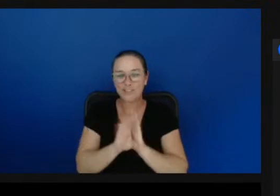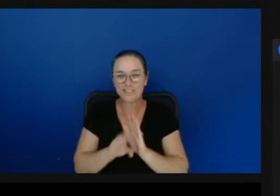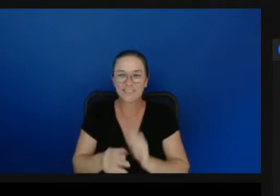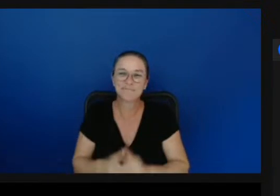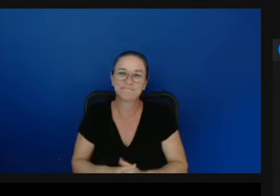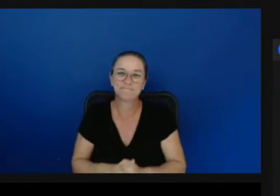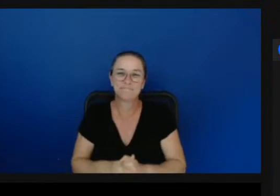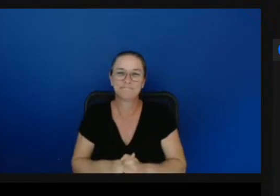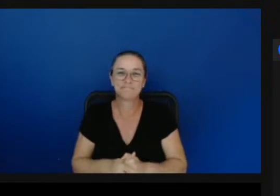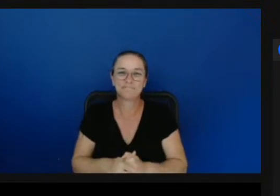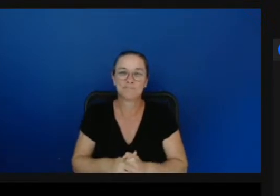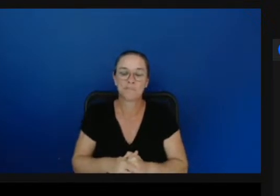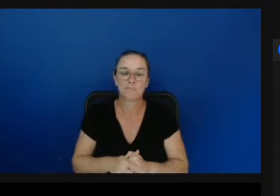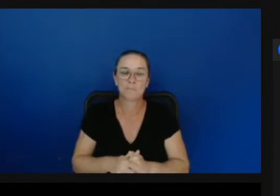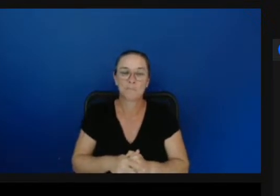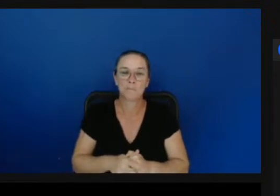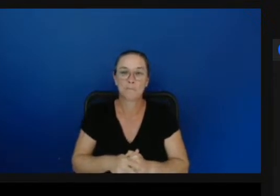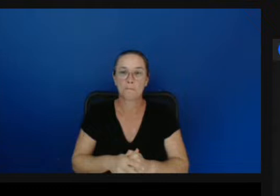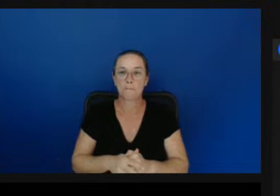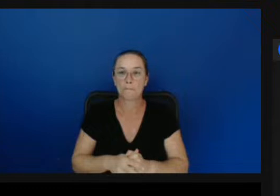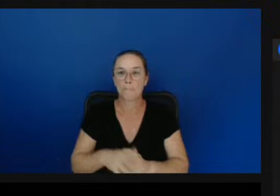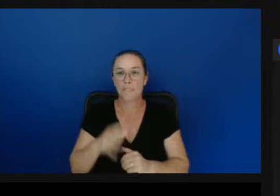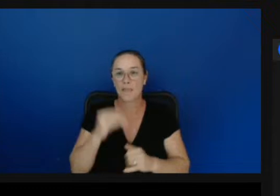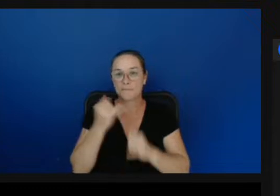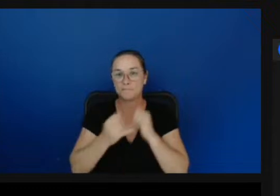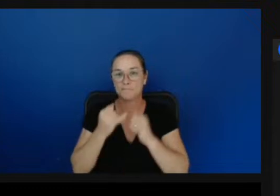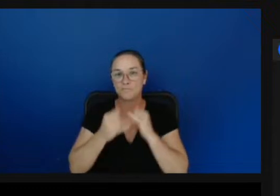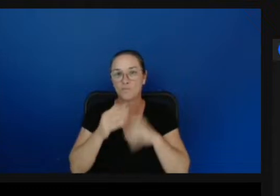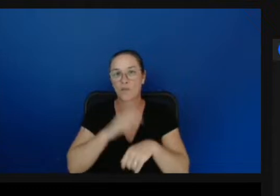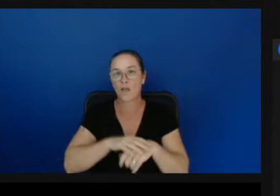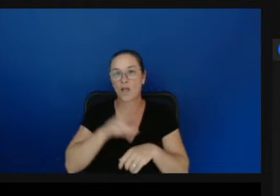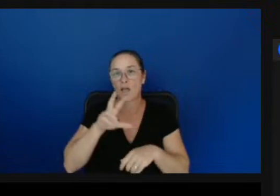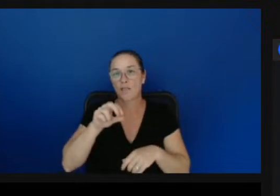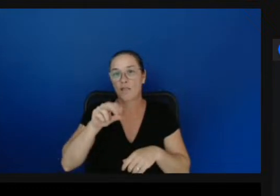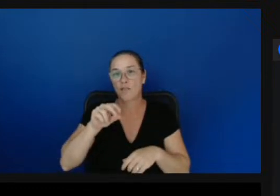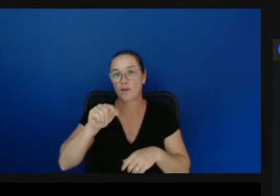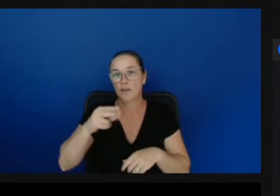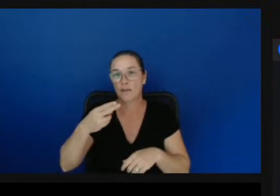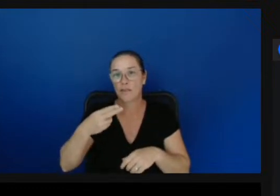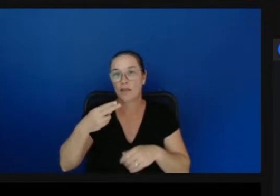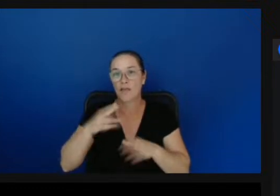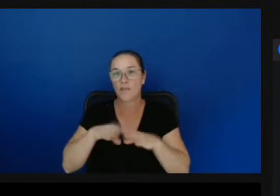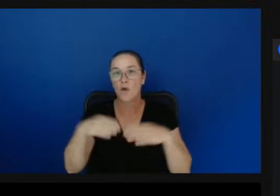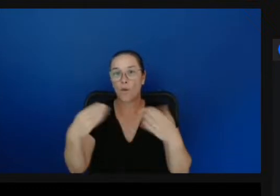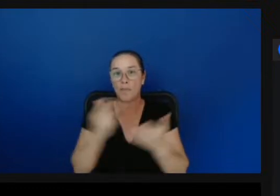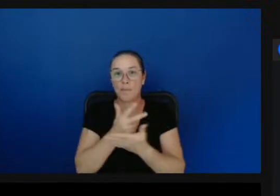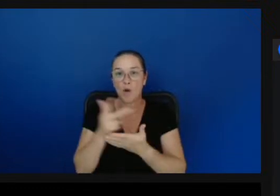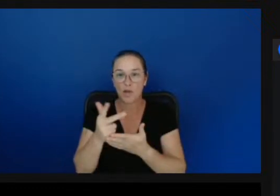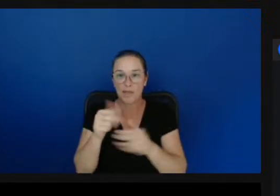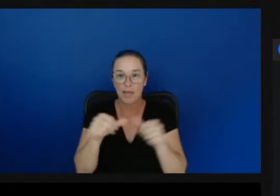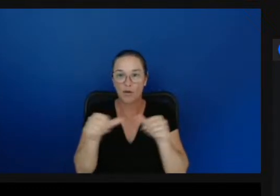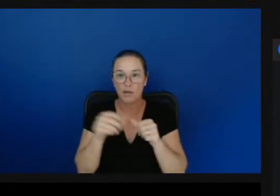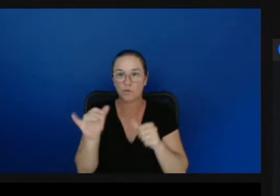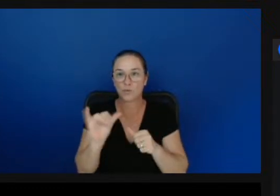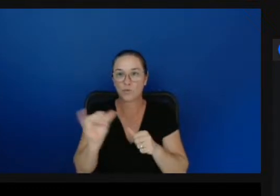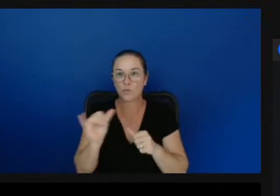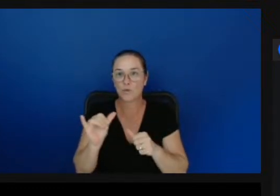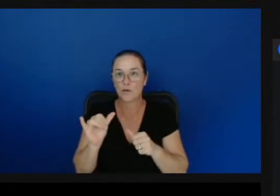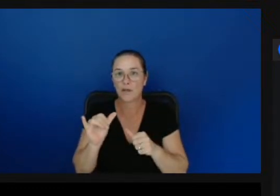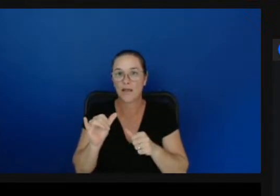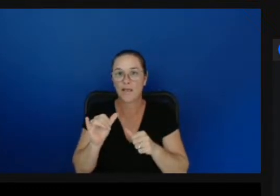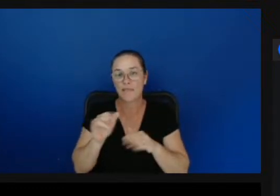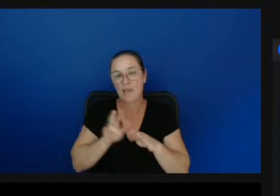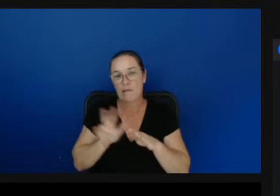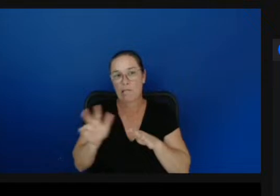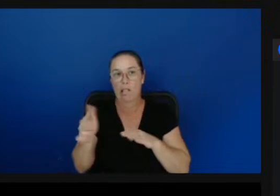originals. And then finally, on the 30th, they reopened Maunaulu parking lot as well, rerouting traffic around the cracks caused